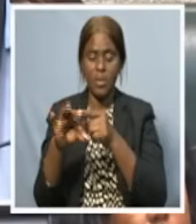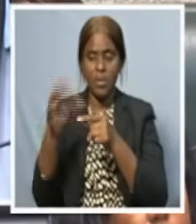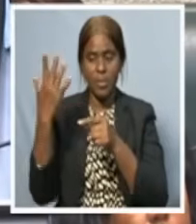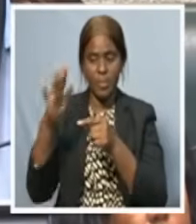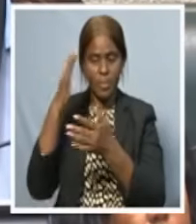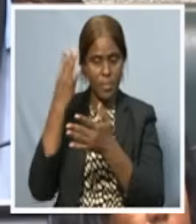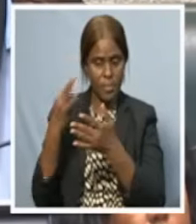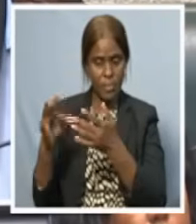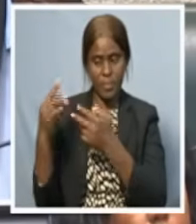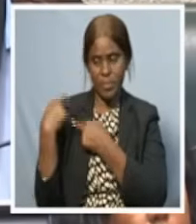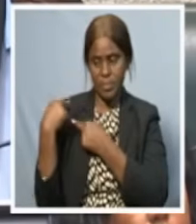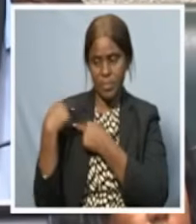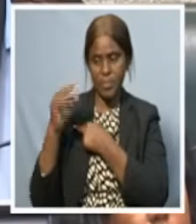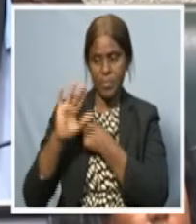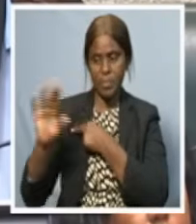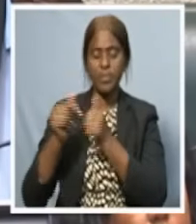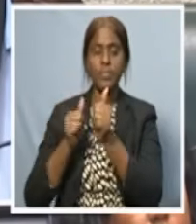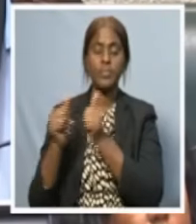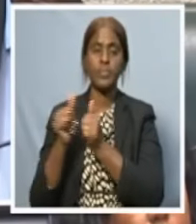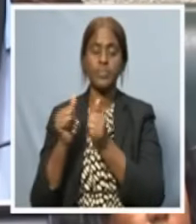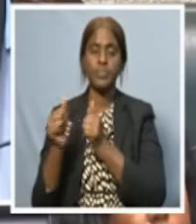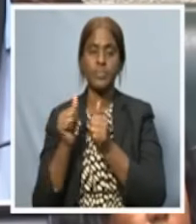Permanent Secretary in charge of administration,